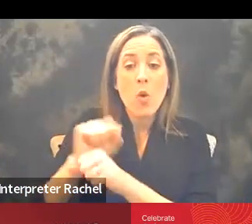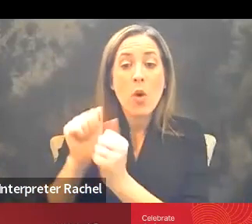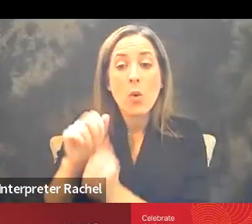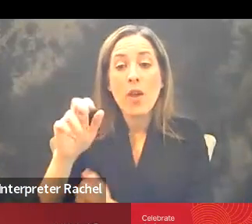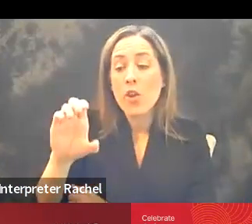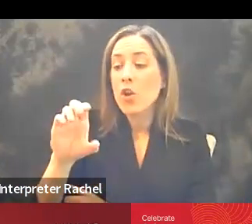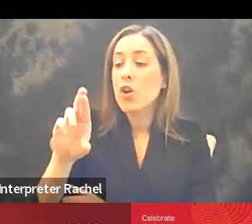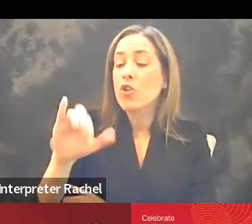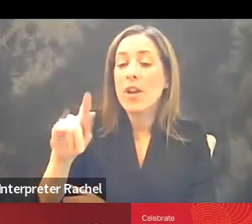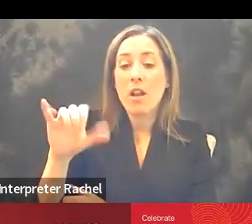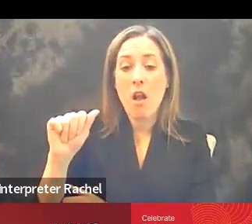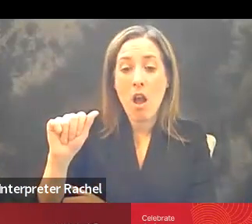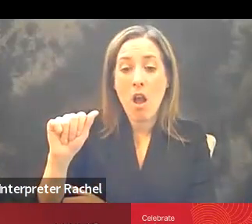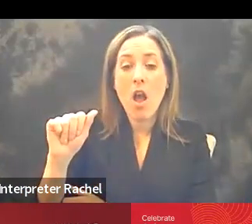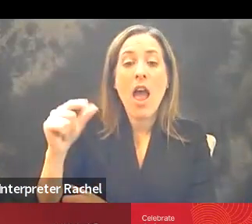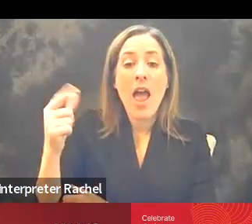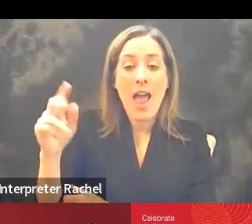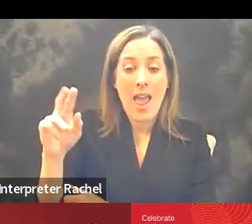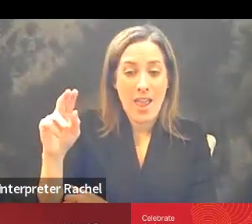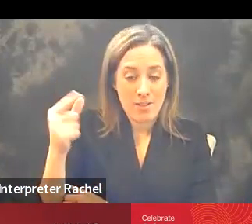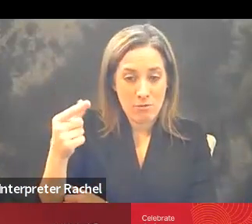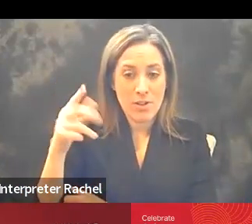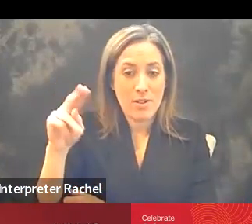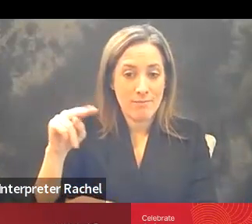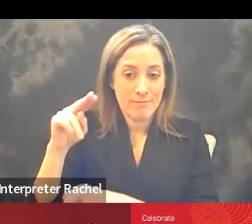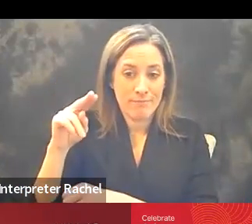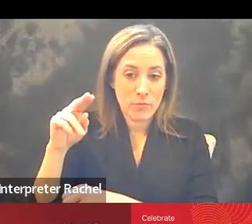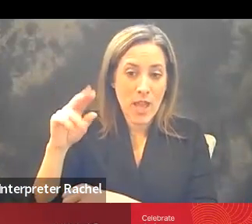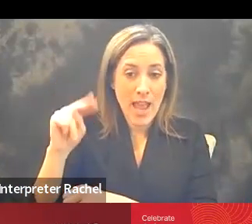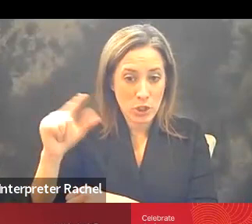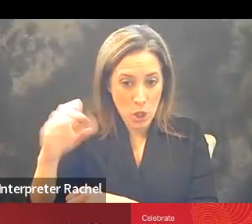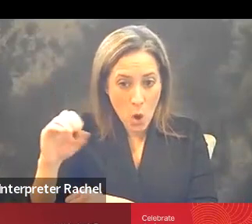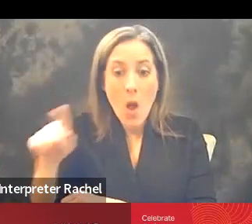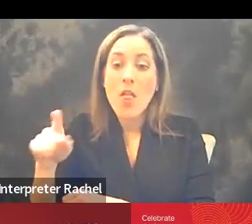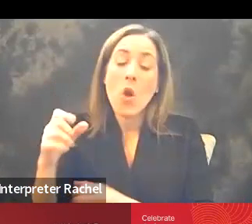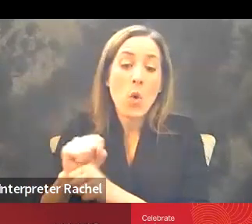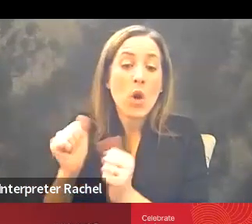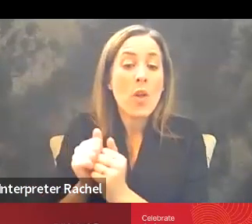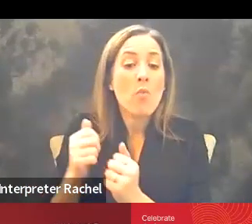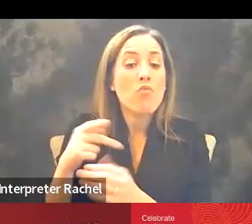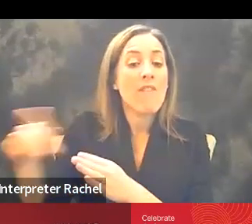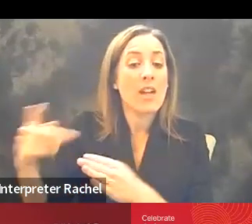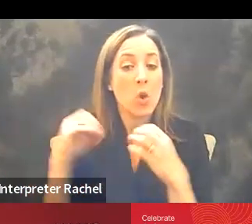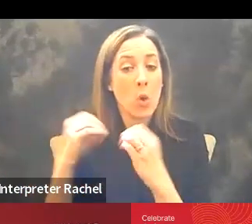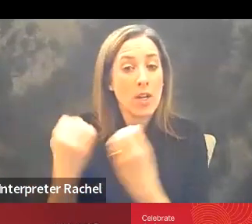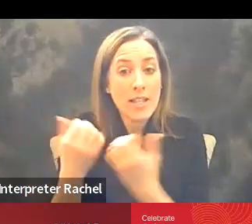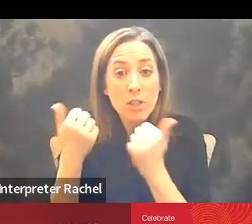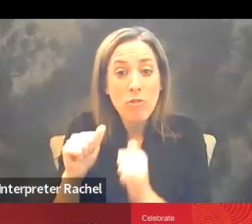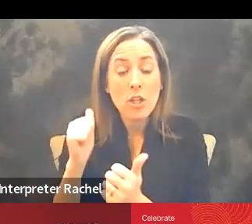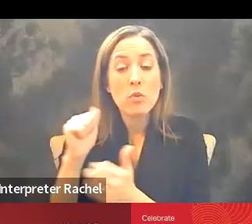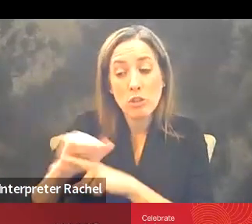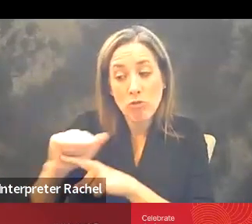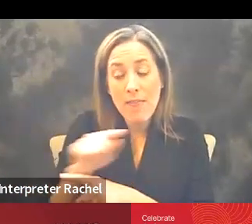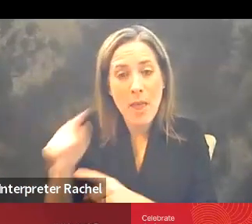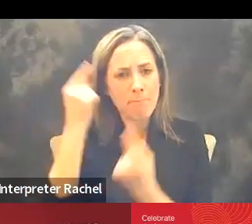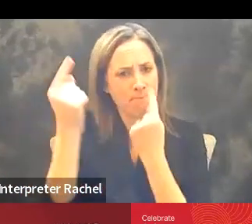NGO, is focused kind of on both sides of the spectrum, in the sense of, like, we work with professional organizations to try to train them to